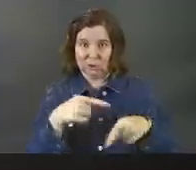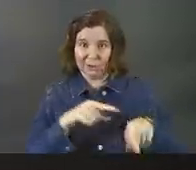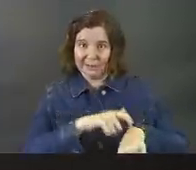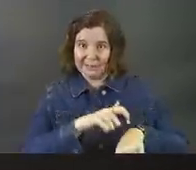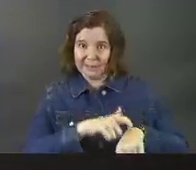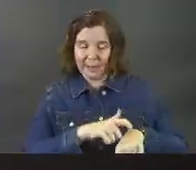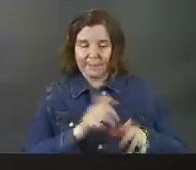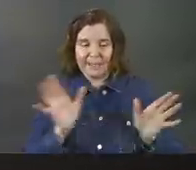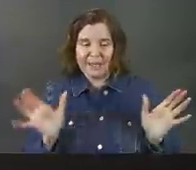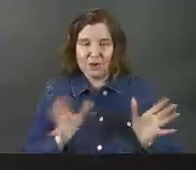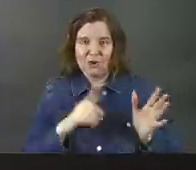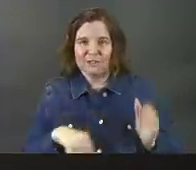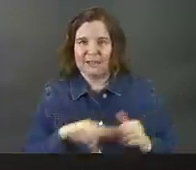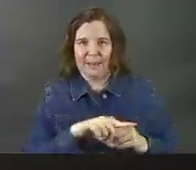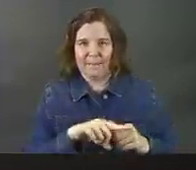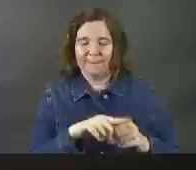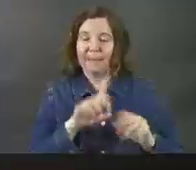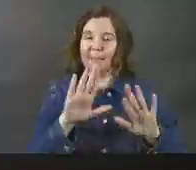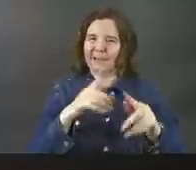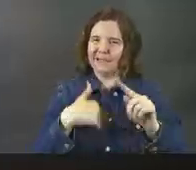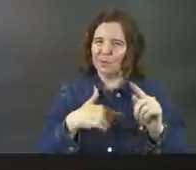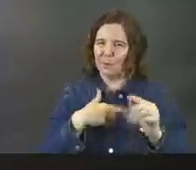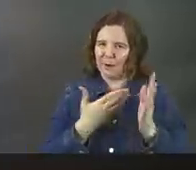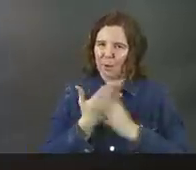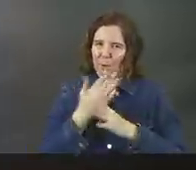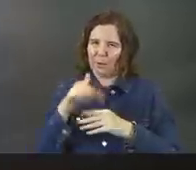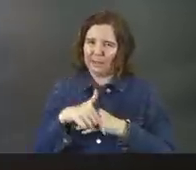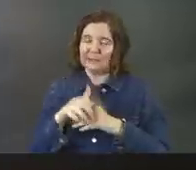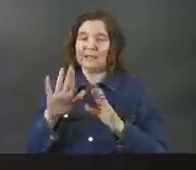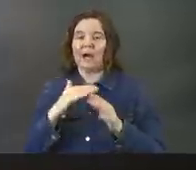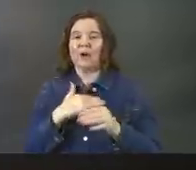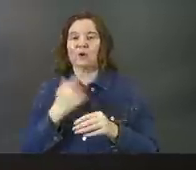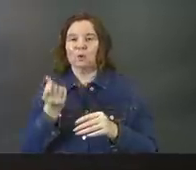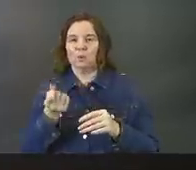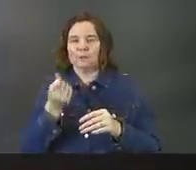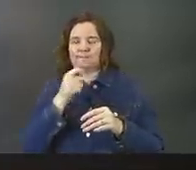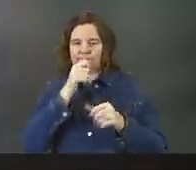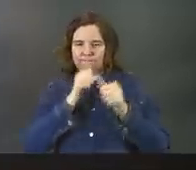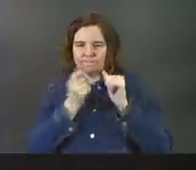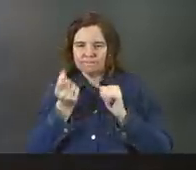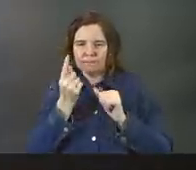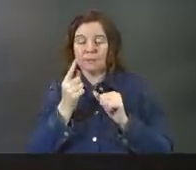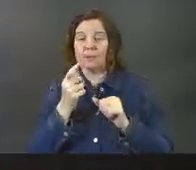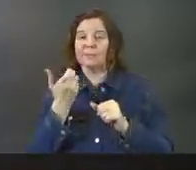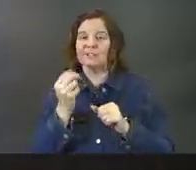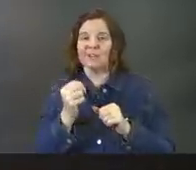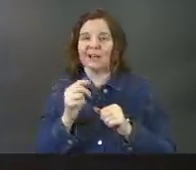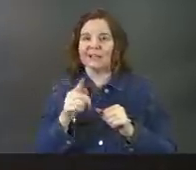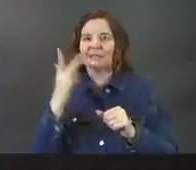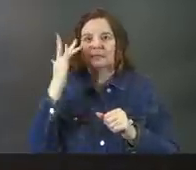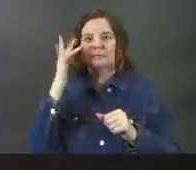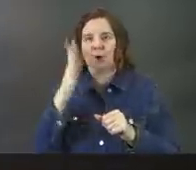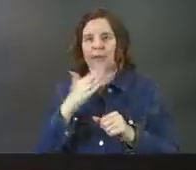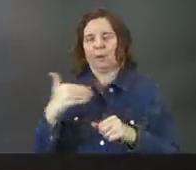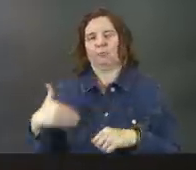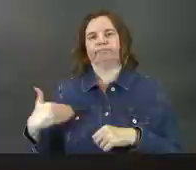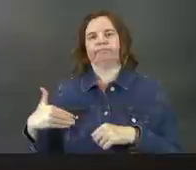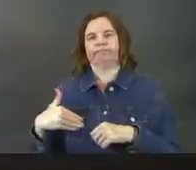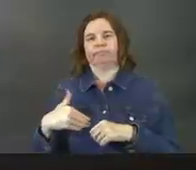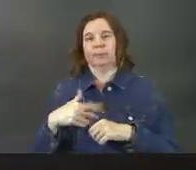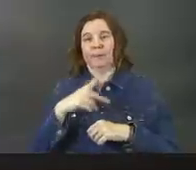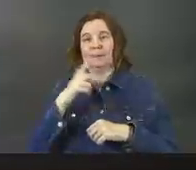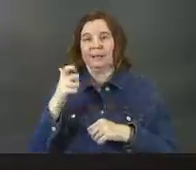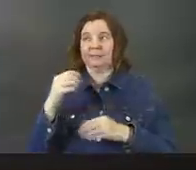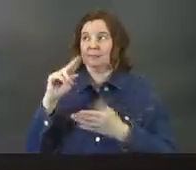persecution, encouraging them. And here's how we're going to get through this. Here's how you're going to endure. But John does a genius thing under